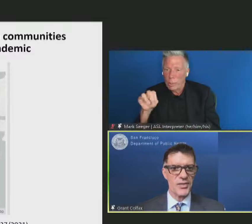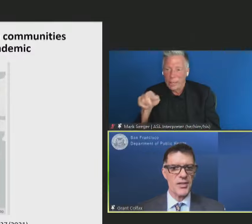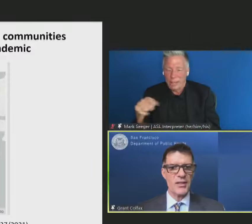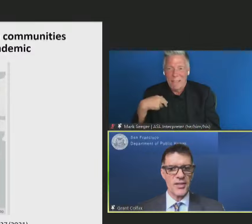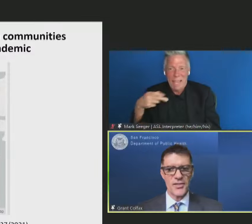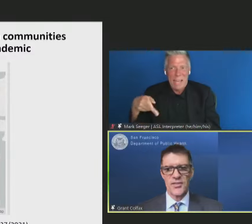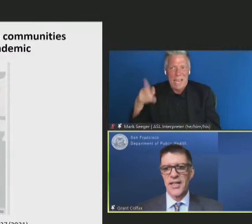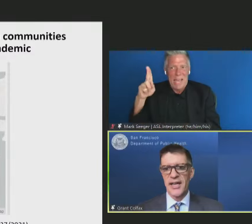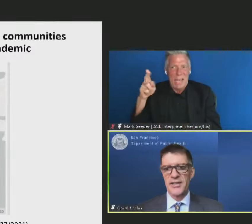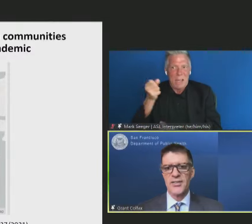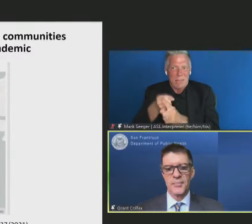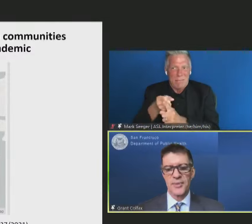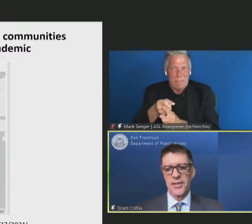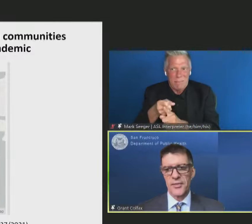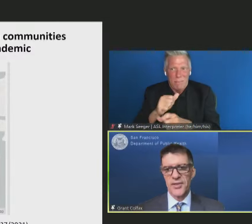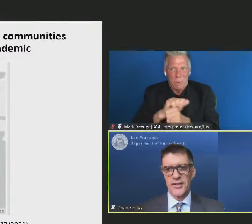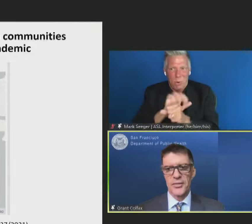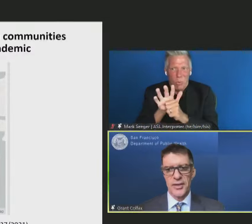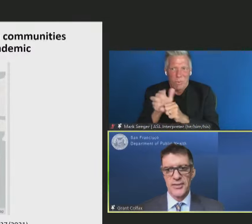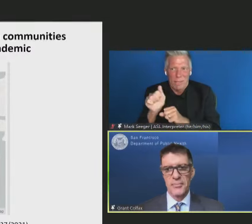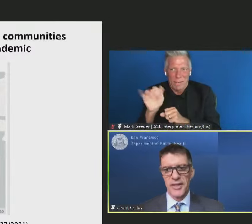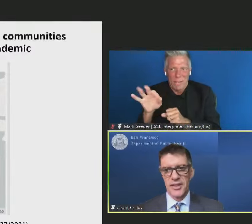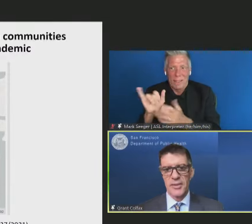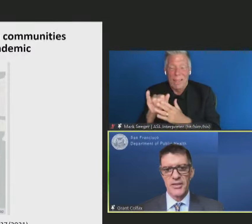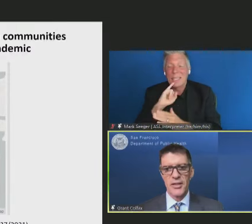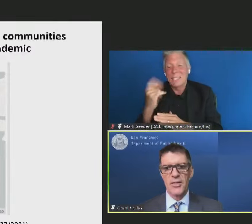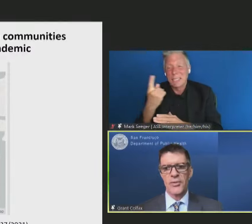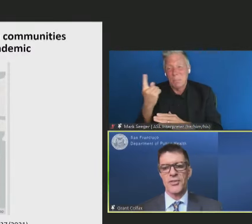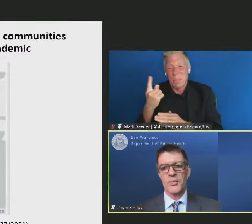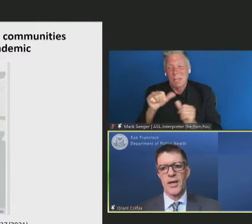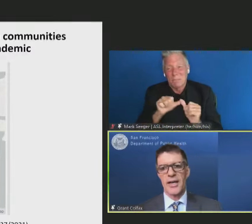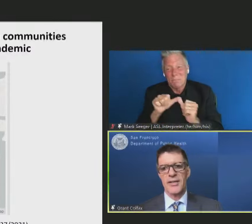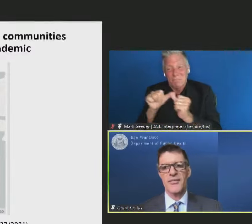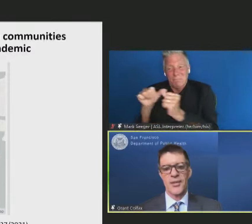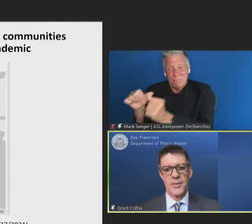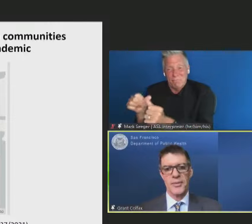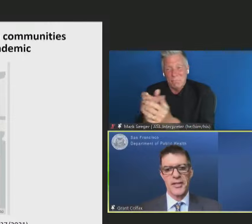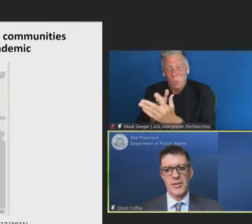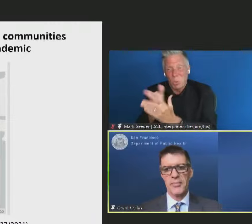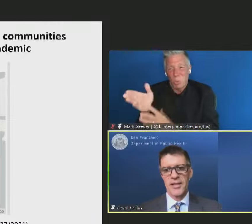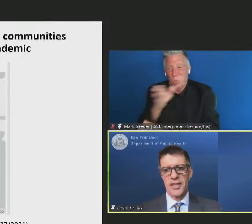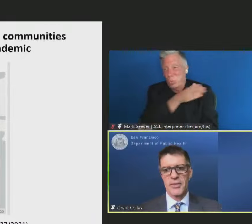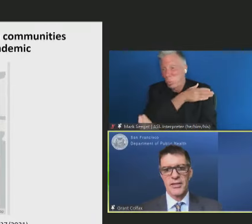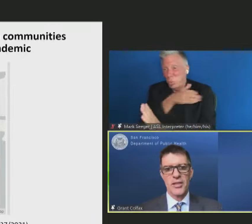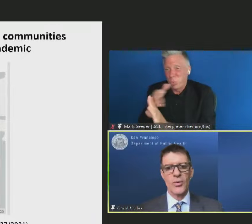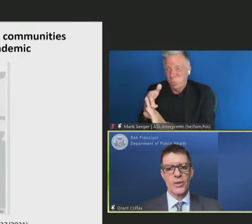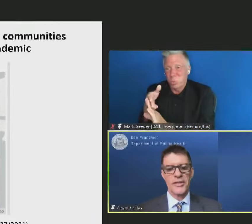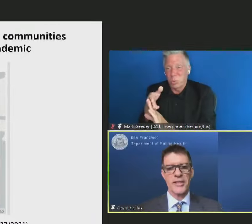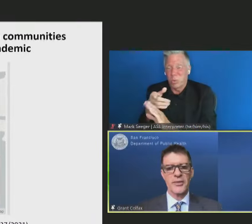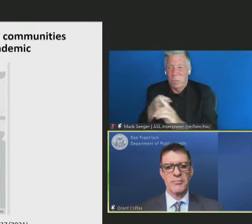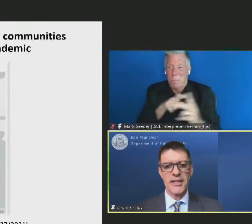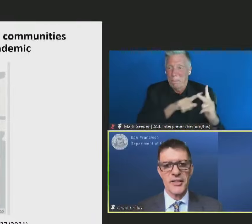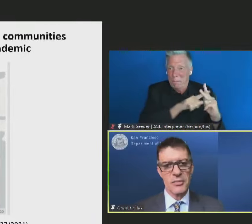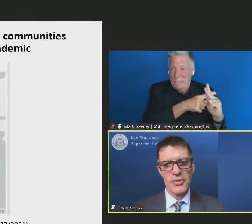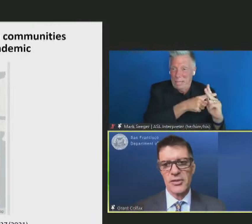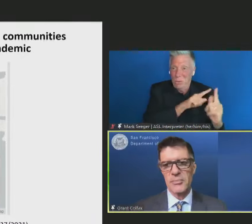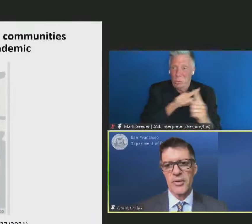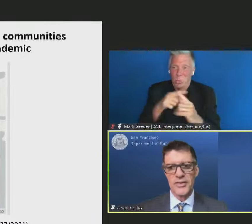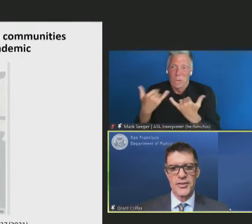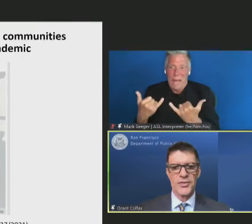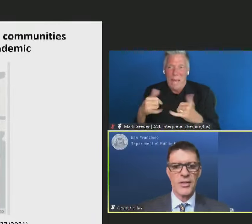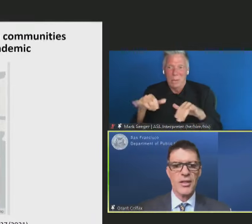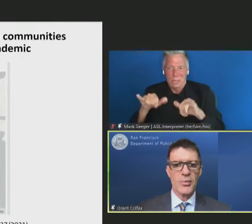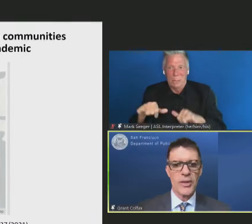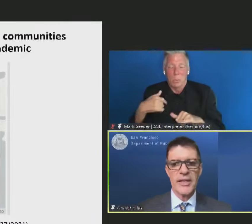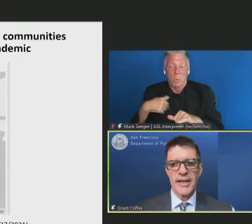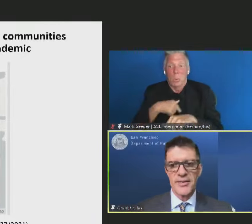rates. This is again something that we've seen throughout the pandemic, which is why from the beginning of the pandemic, working with many community